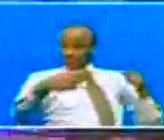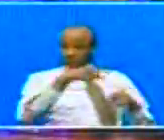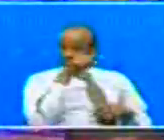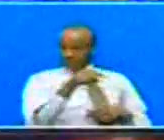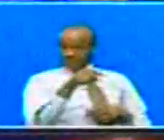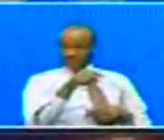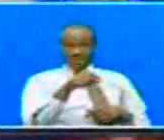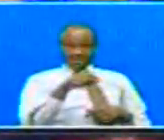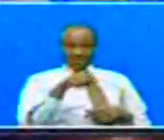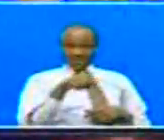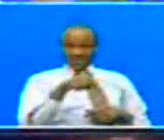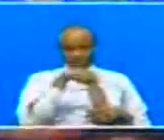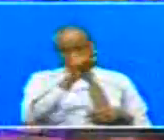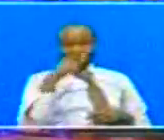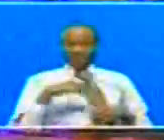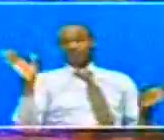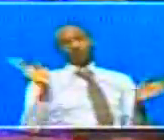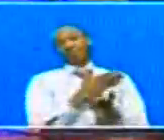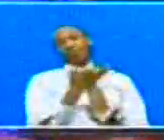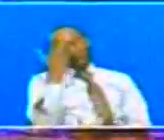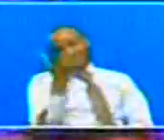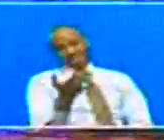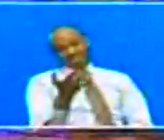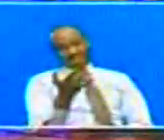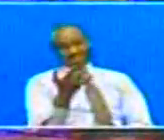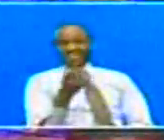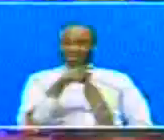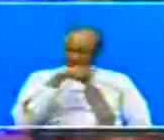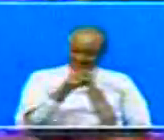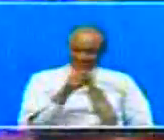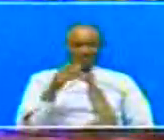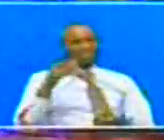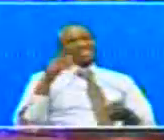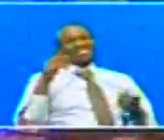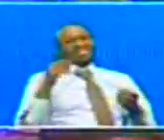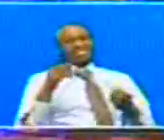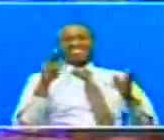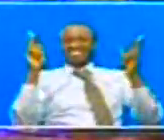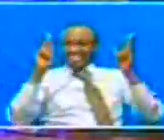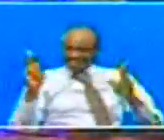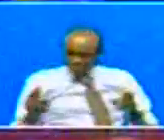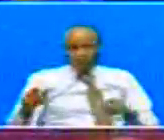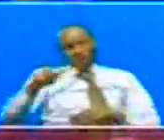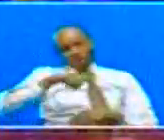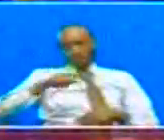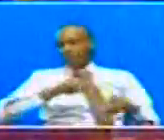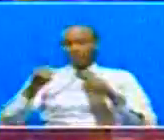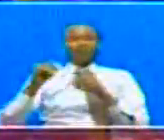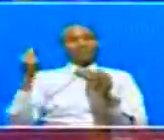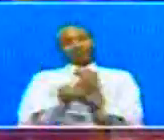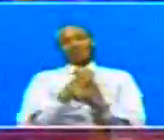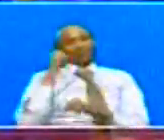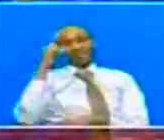be eliminated because they have misread the international and the local mood. Real quick, Tony, real quick.